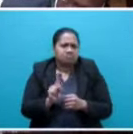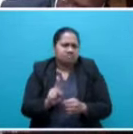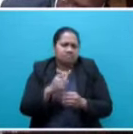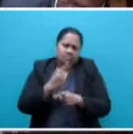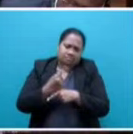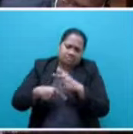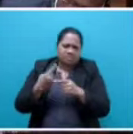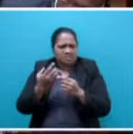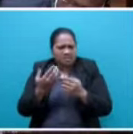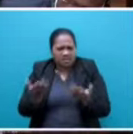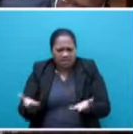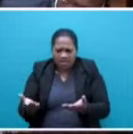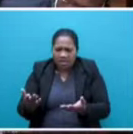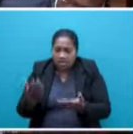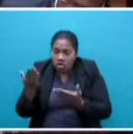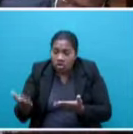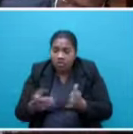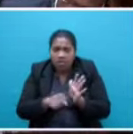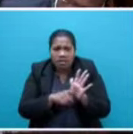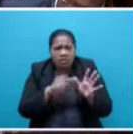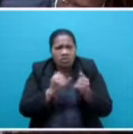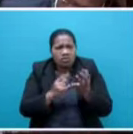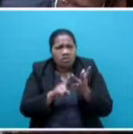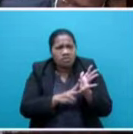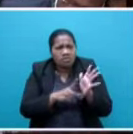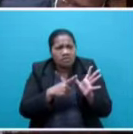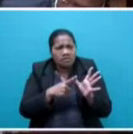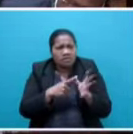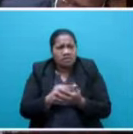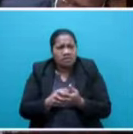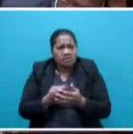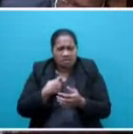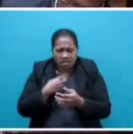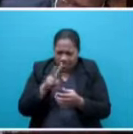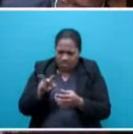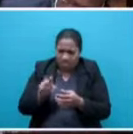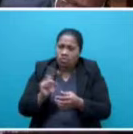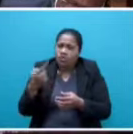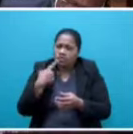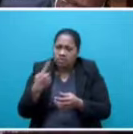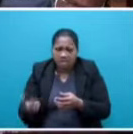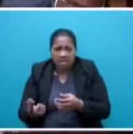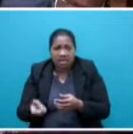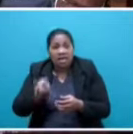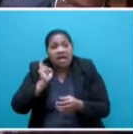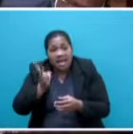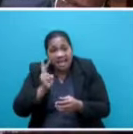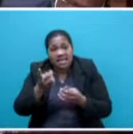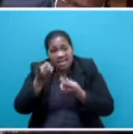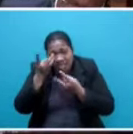Honourable Rasova, you should look at how you're doing a posting on Fiji Airways too. I've been noticing what you've been saying. Again, misleading